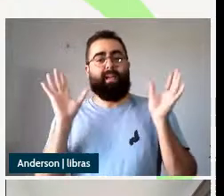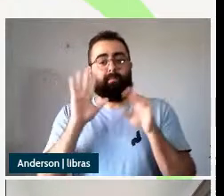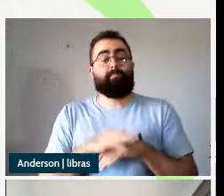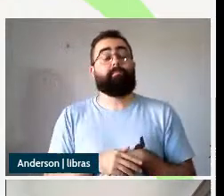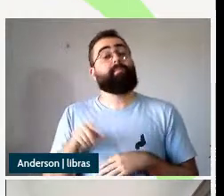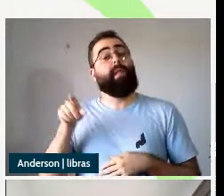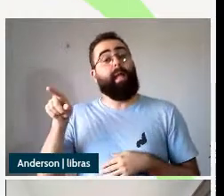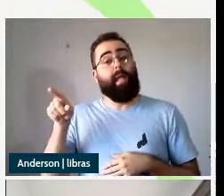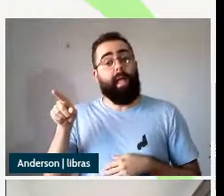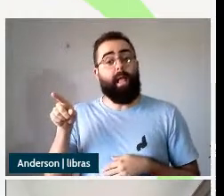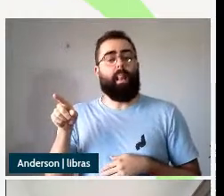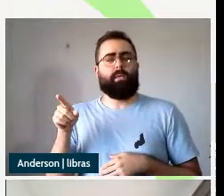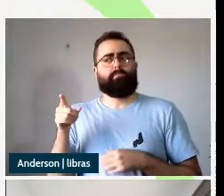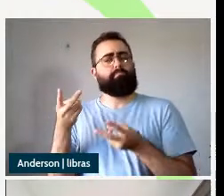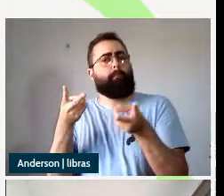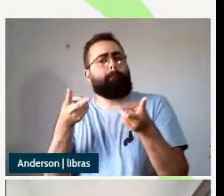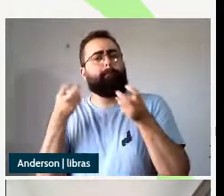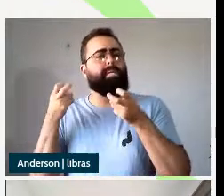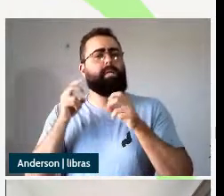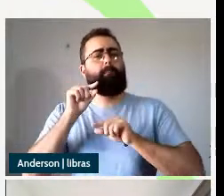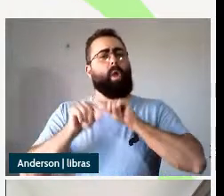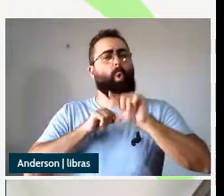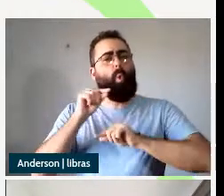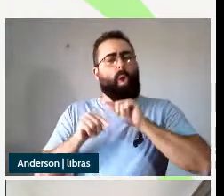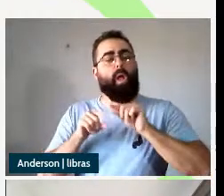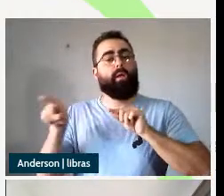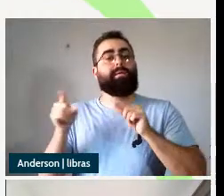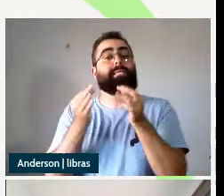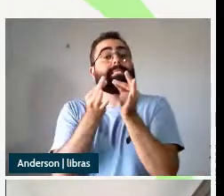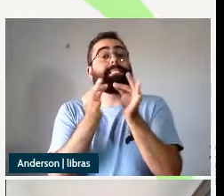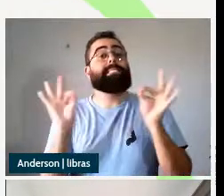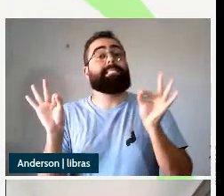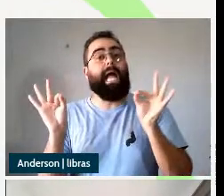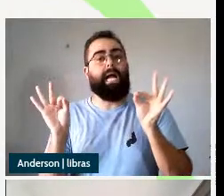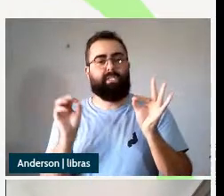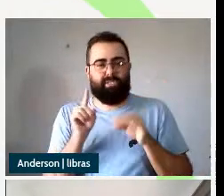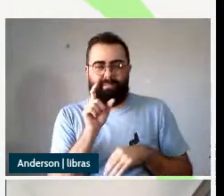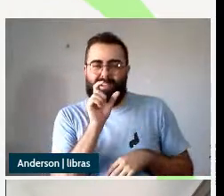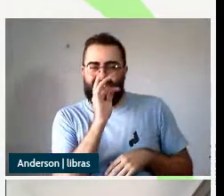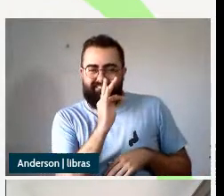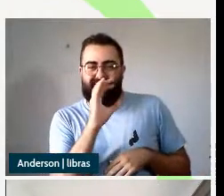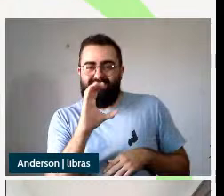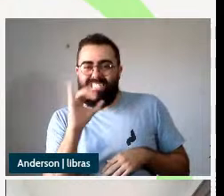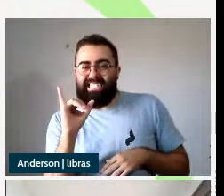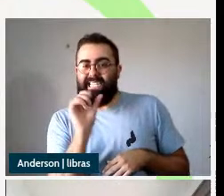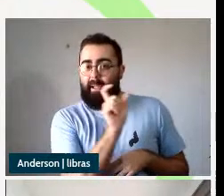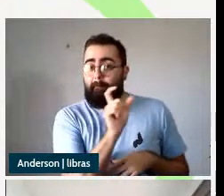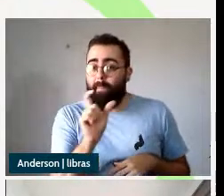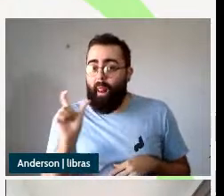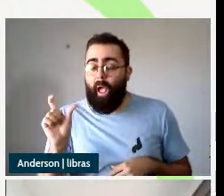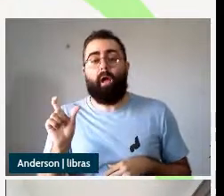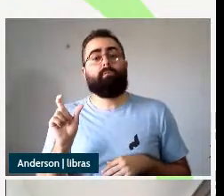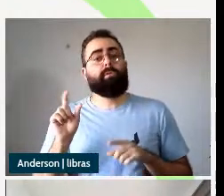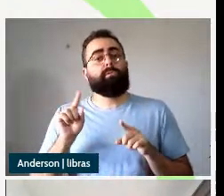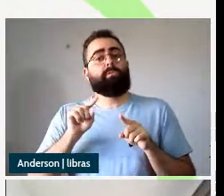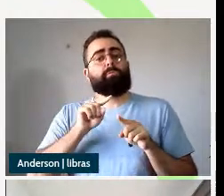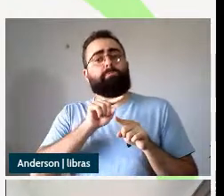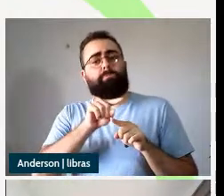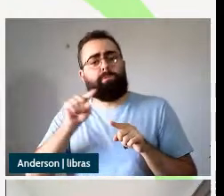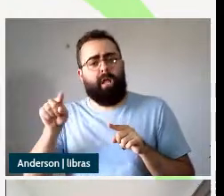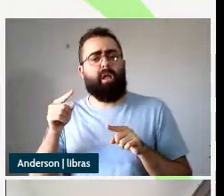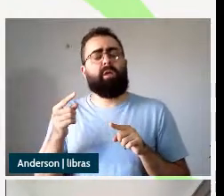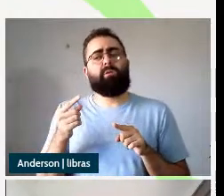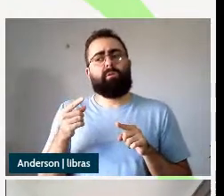did note the syntactic behavior that this Free Choice item had, and it's very important because thanks to this